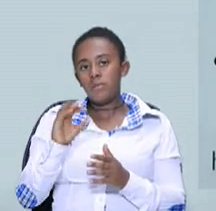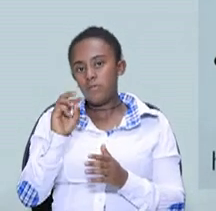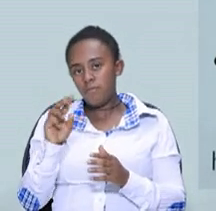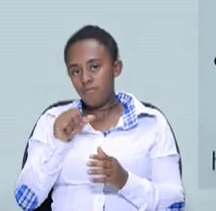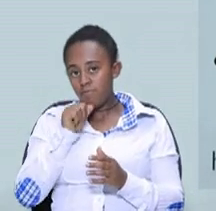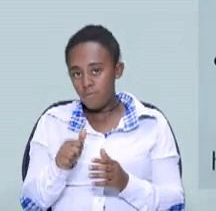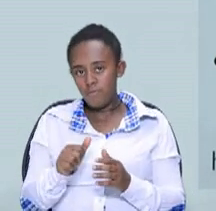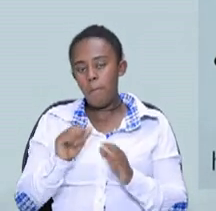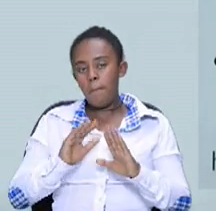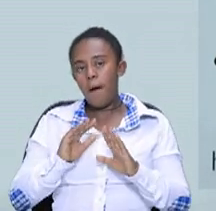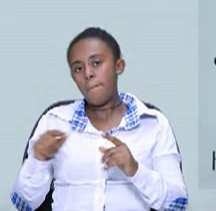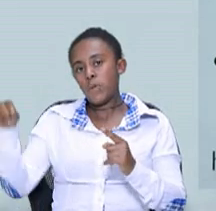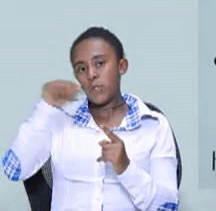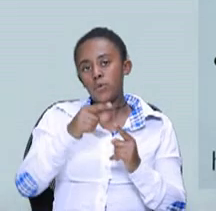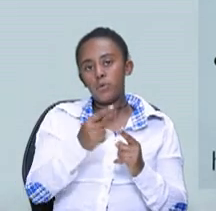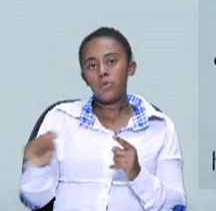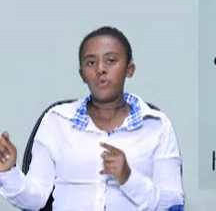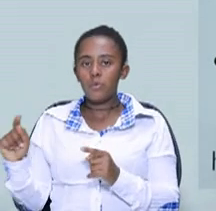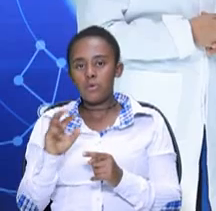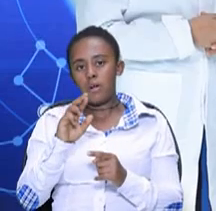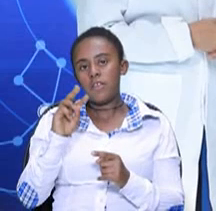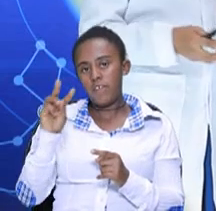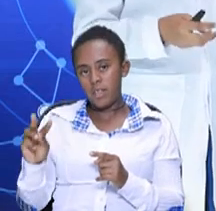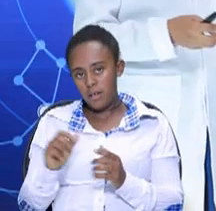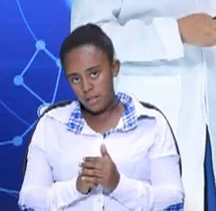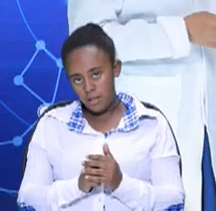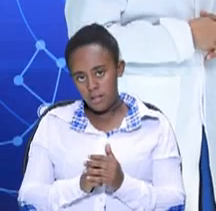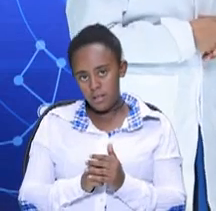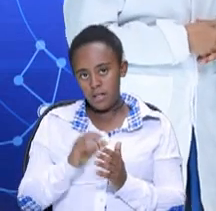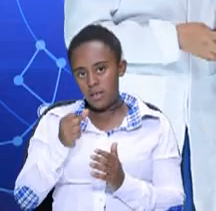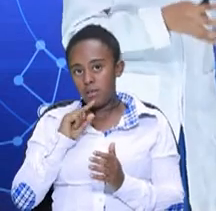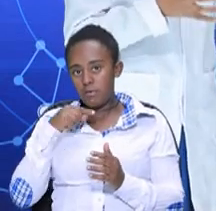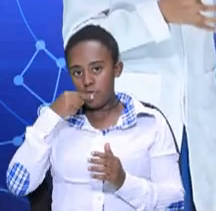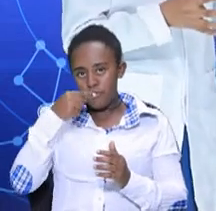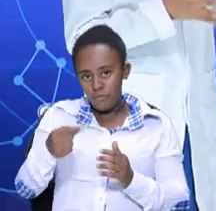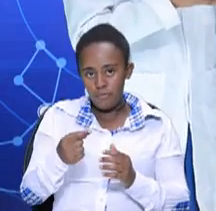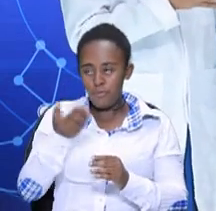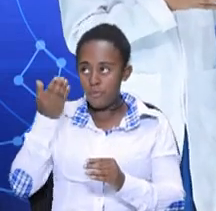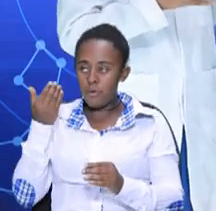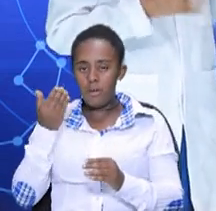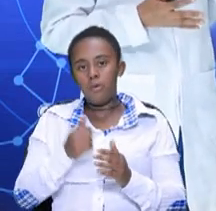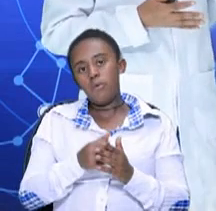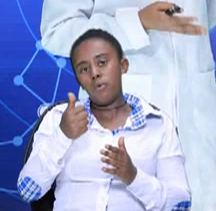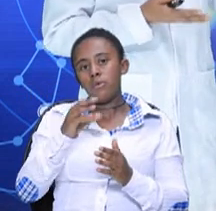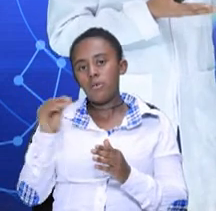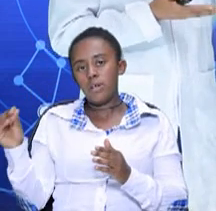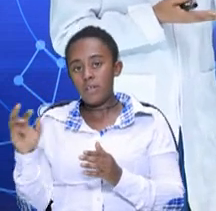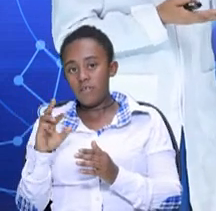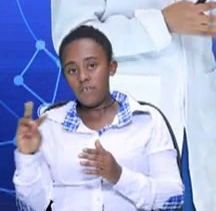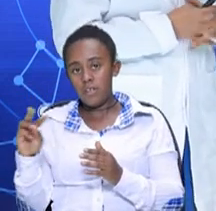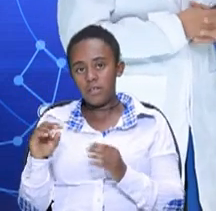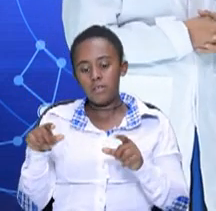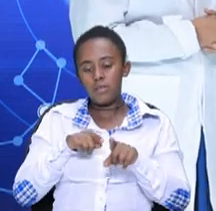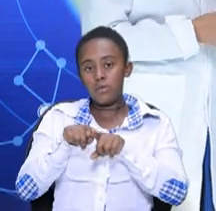deoxygenated blood will pump to the right ventricle. As I have told you earlier, the auricles and the ventricles